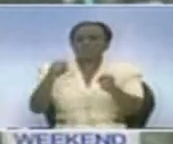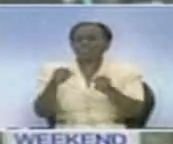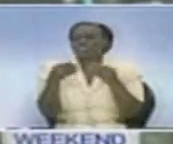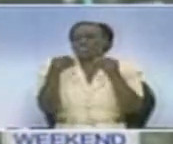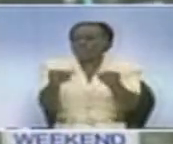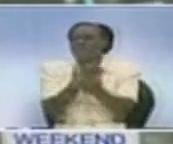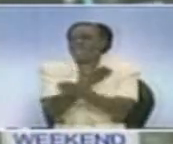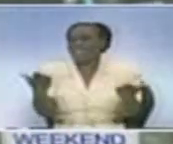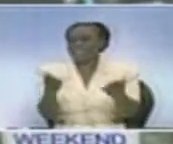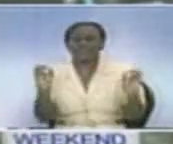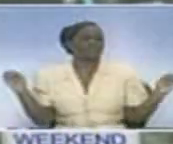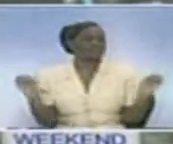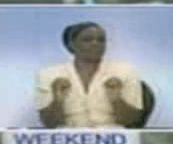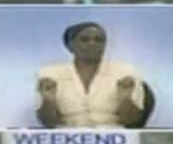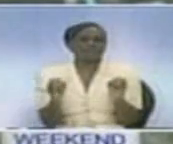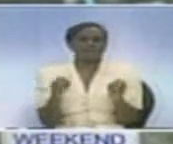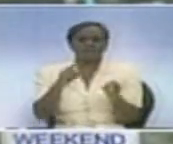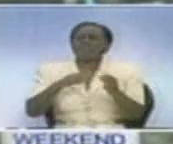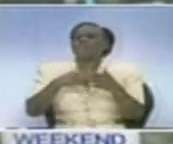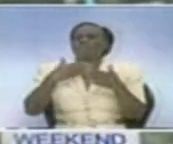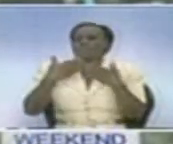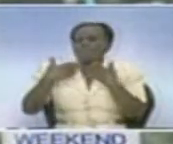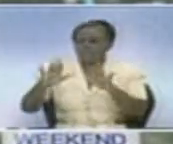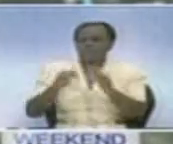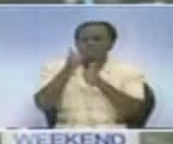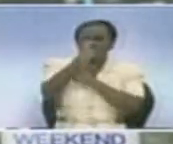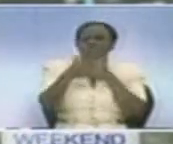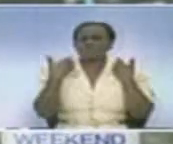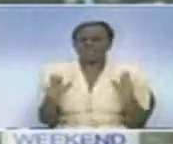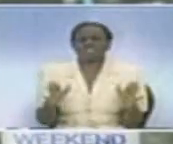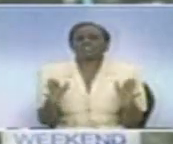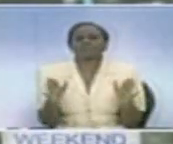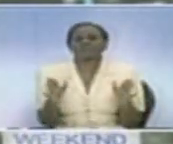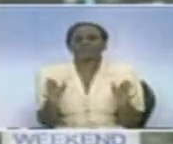chochote. Hapo tumepita huko. Waulize Nyayo.